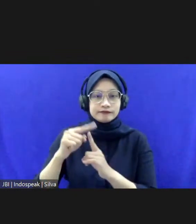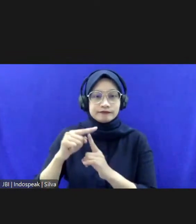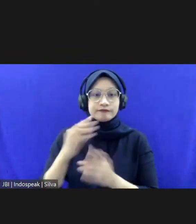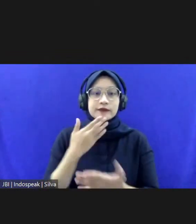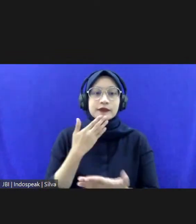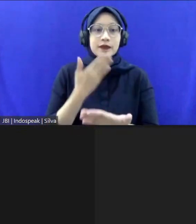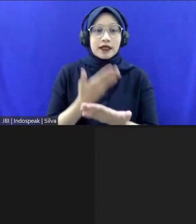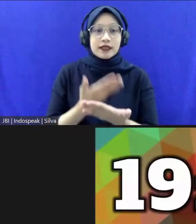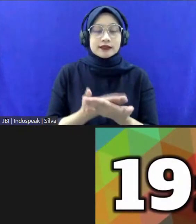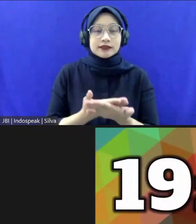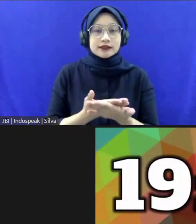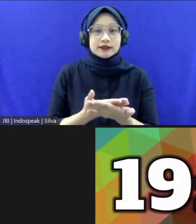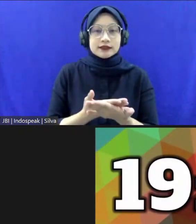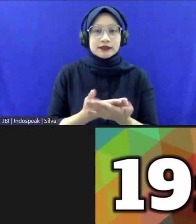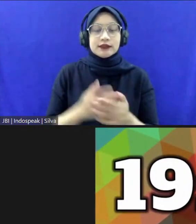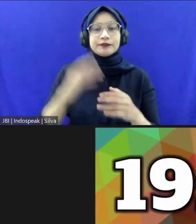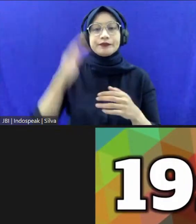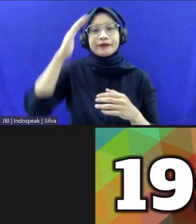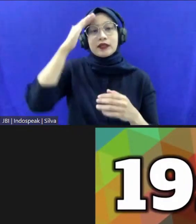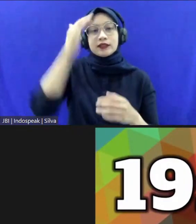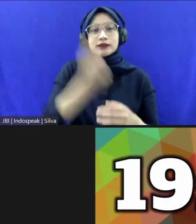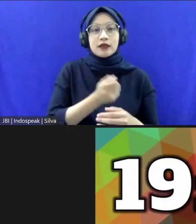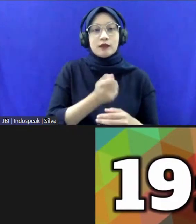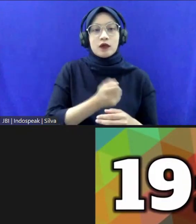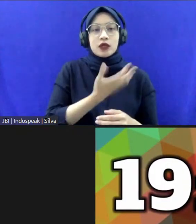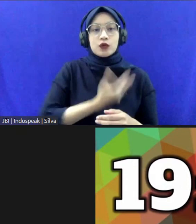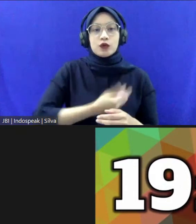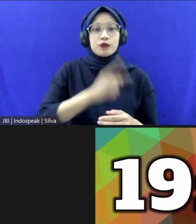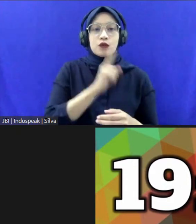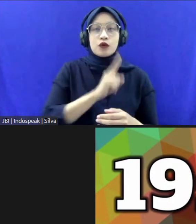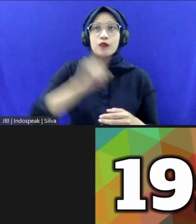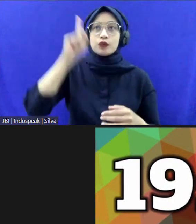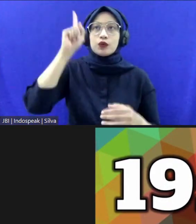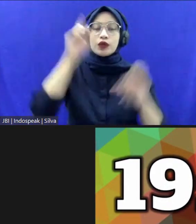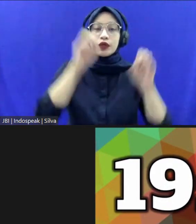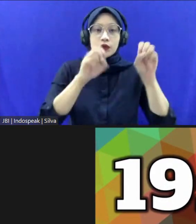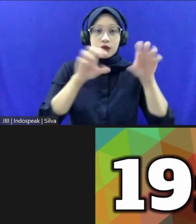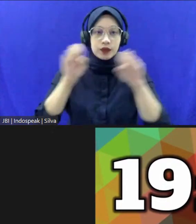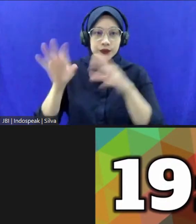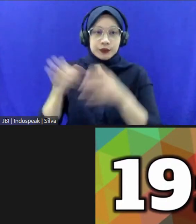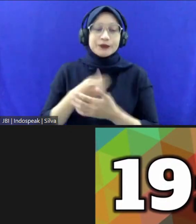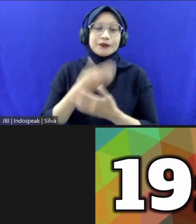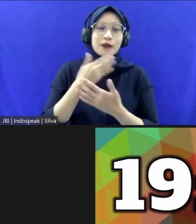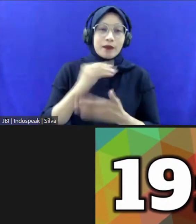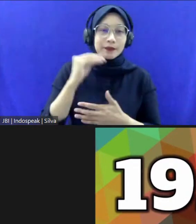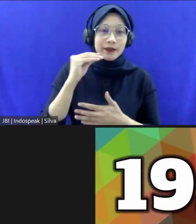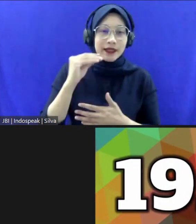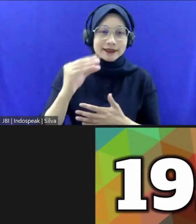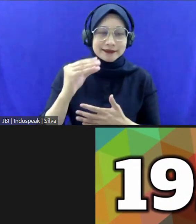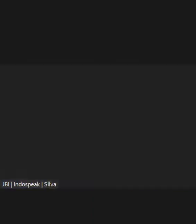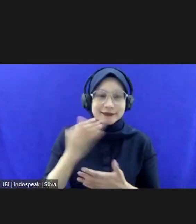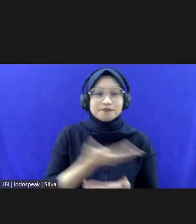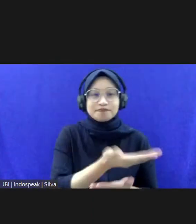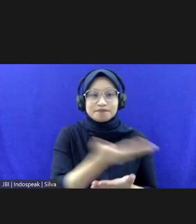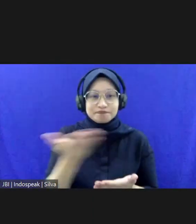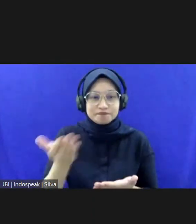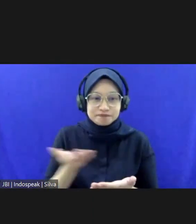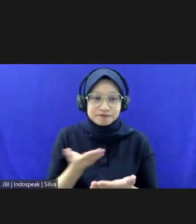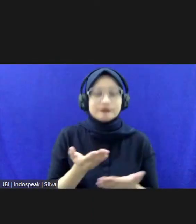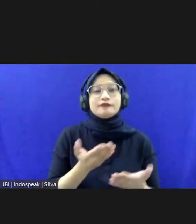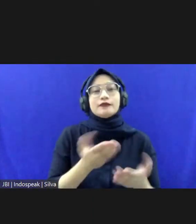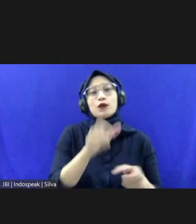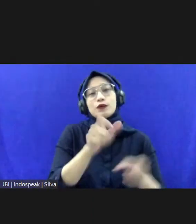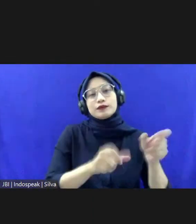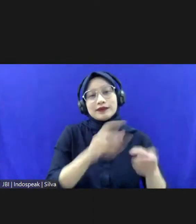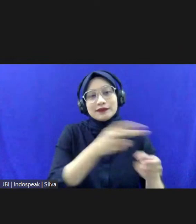Baruri. Assalamualaikum warahmatullahi wabarakatuh. Good morning to everyone in Indonesia, and